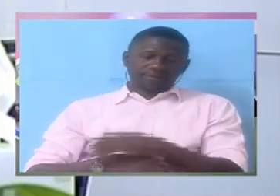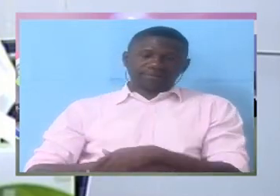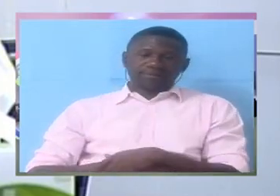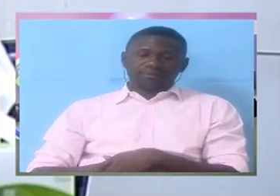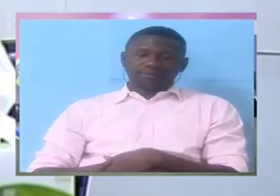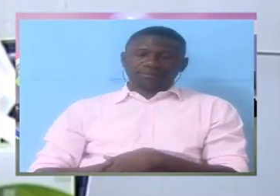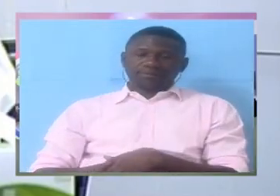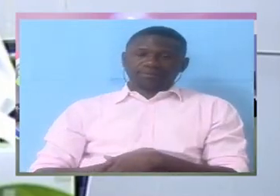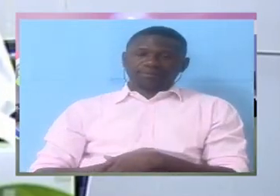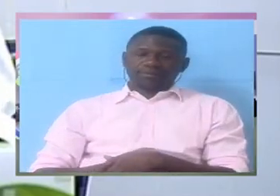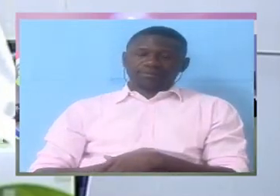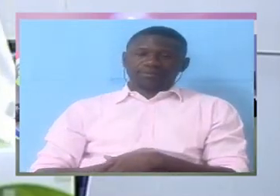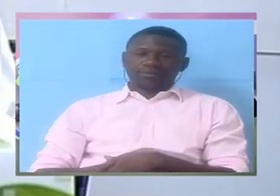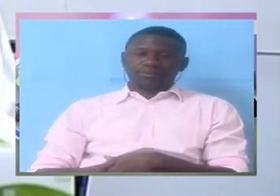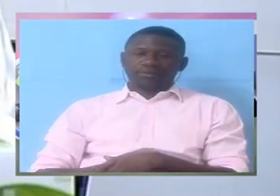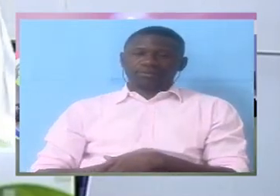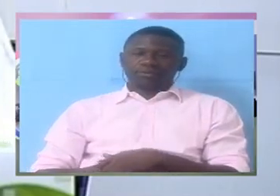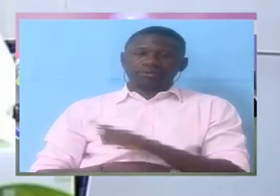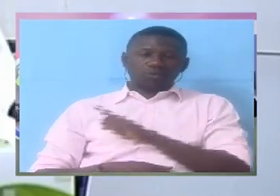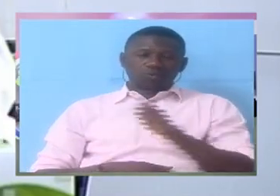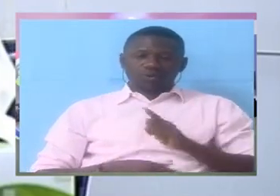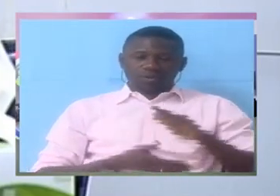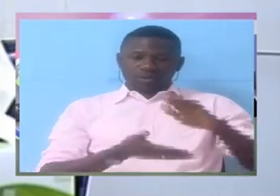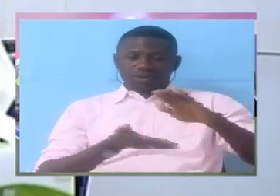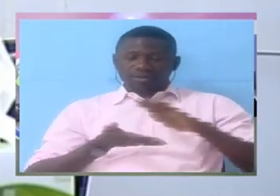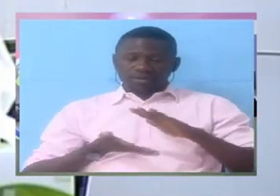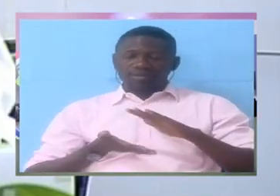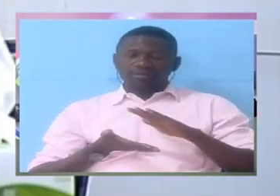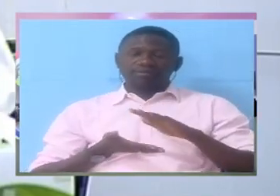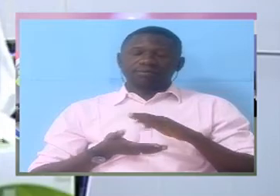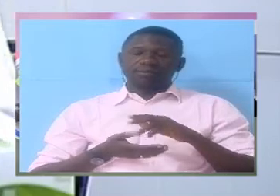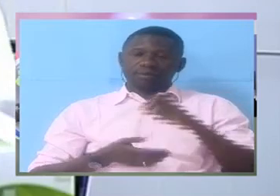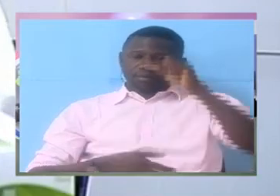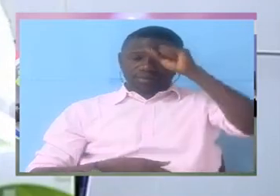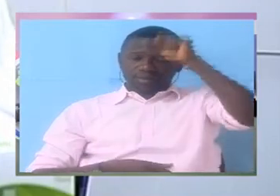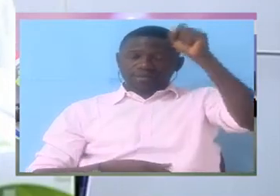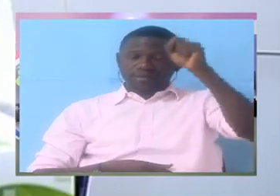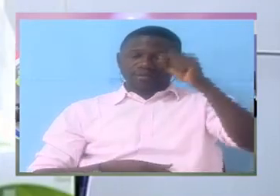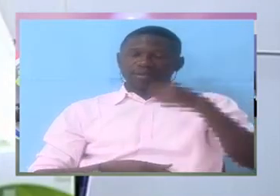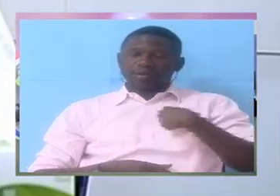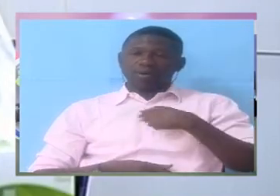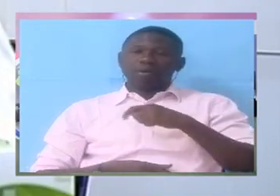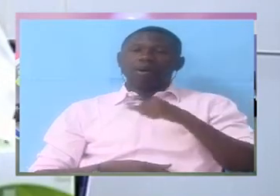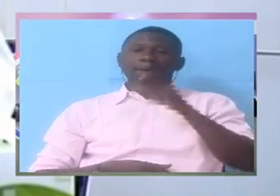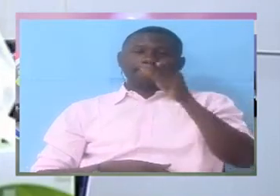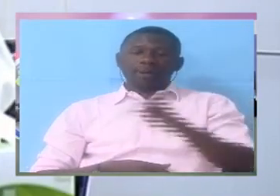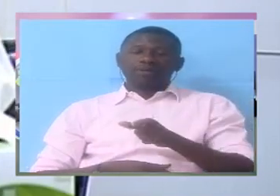Mbije Birafutanang. We received him. Na Abentung.